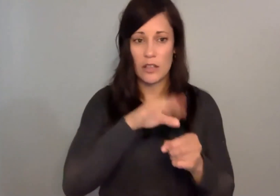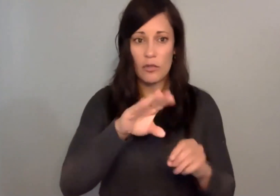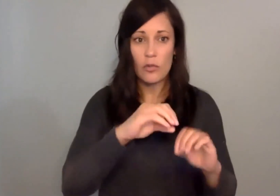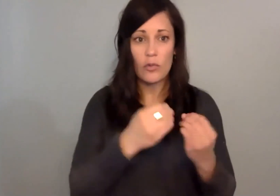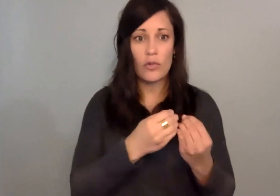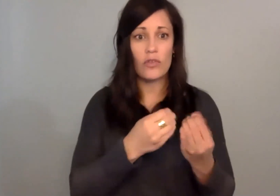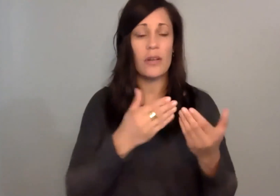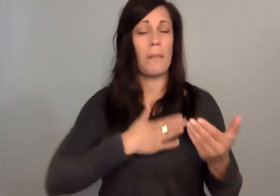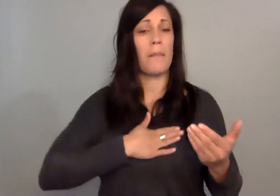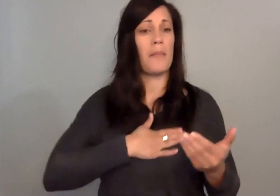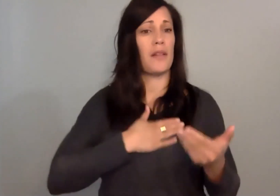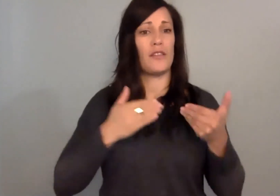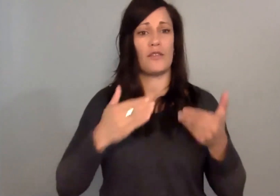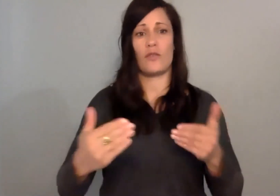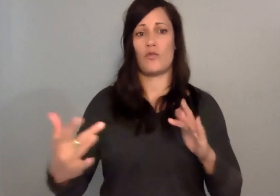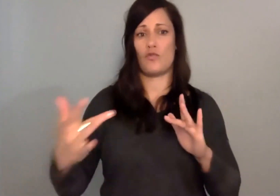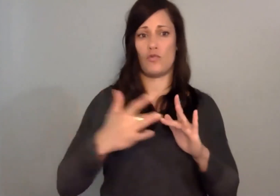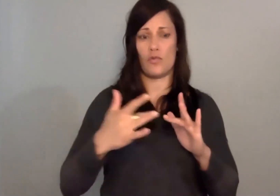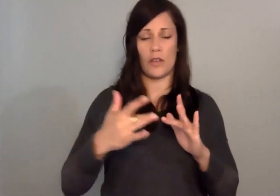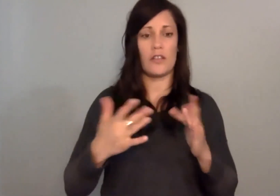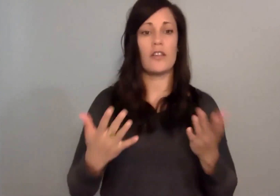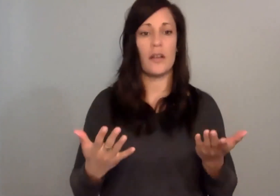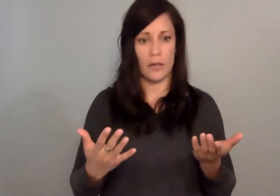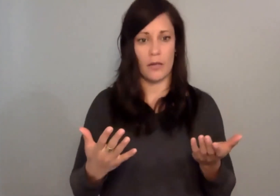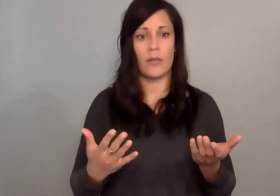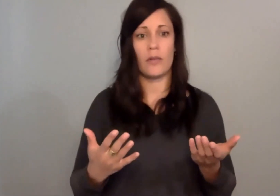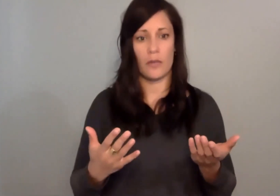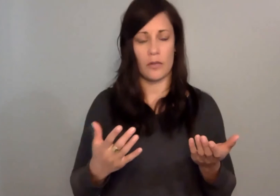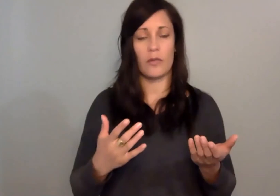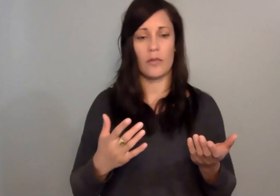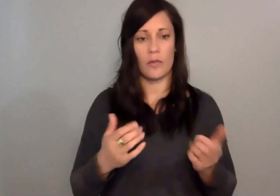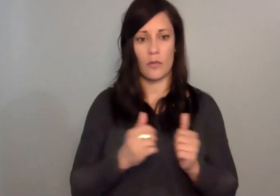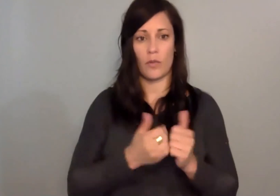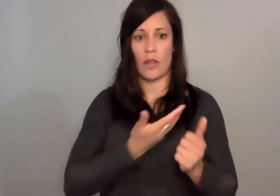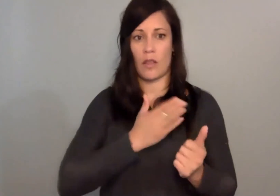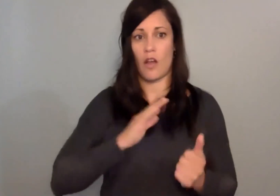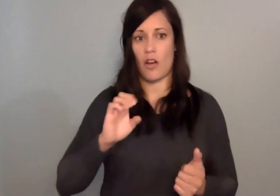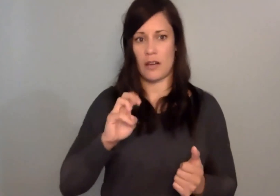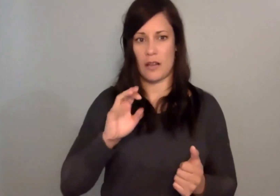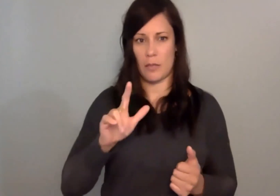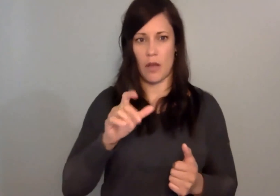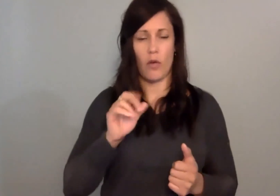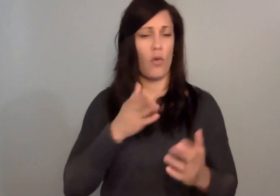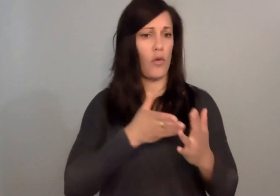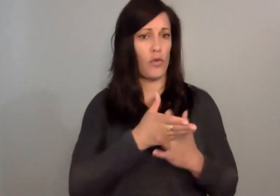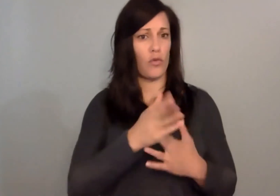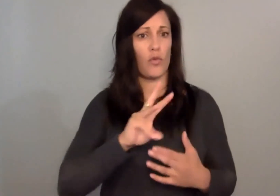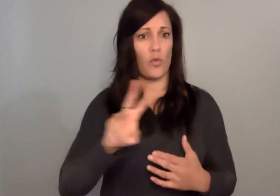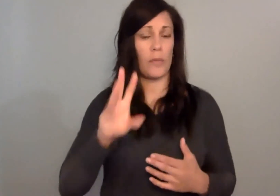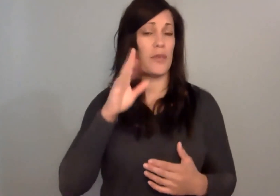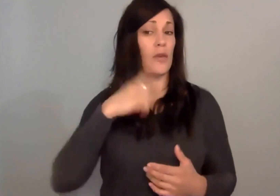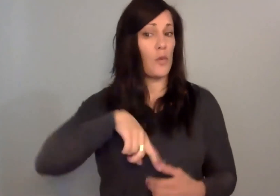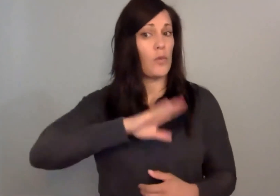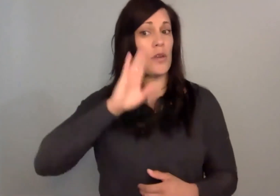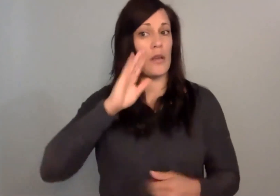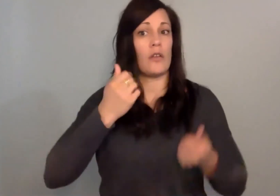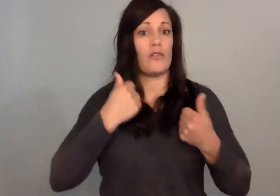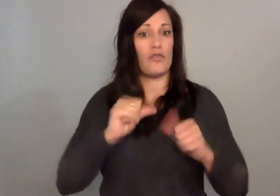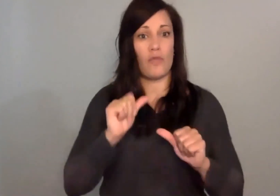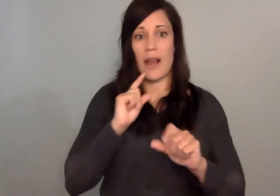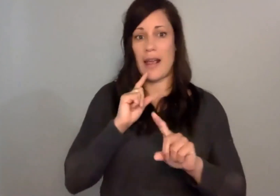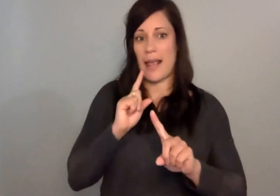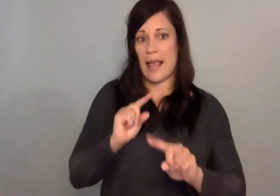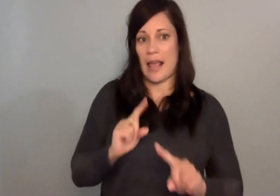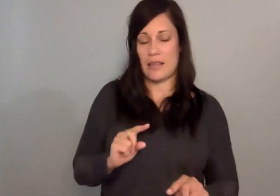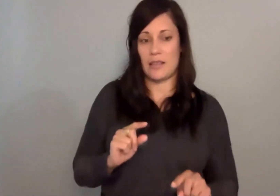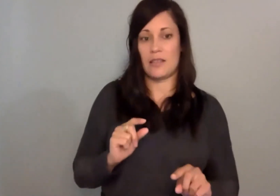application, please reach out to our email through the website, because we'll try to answer all of